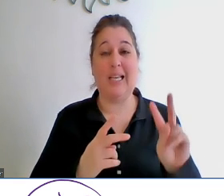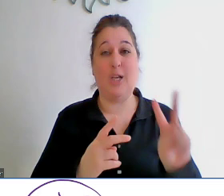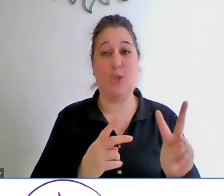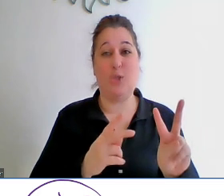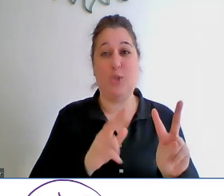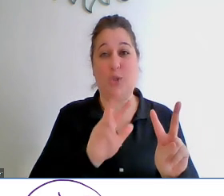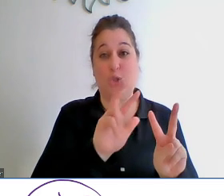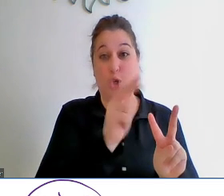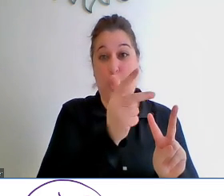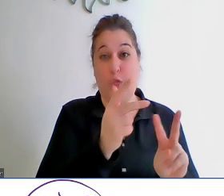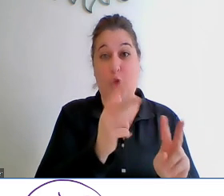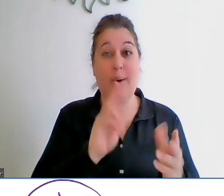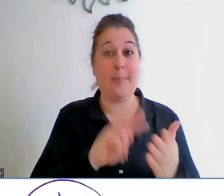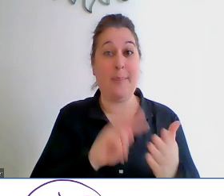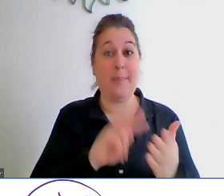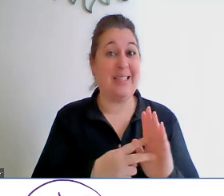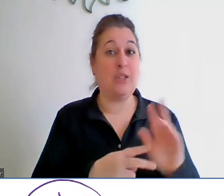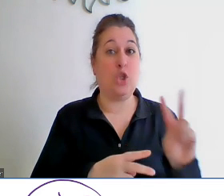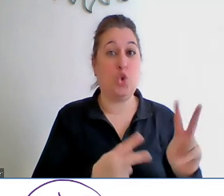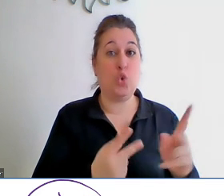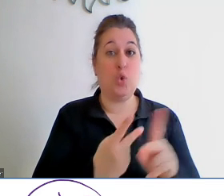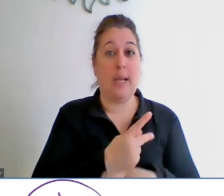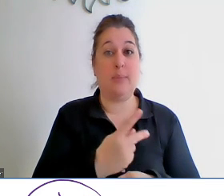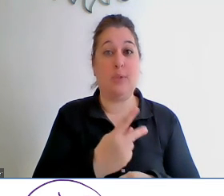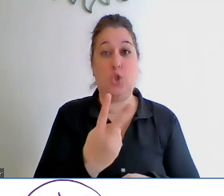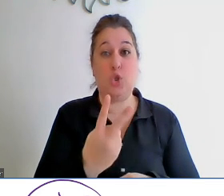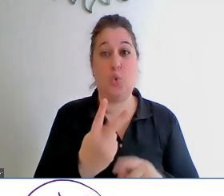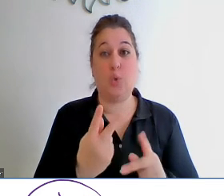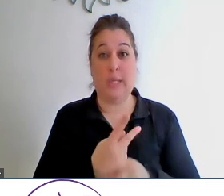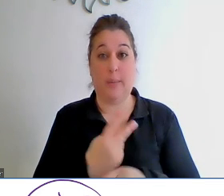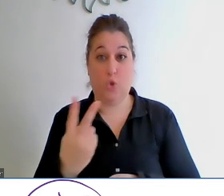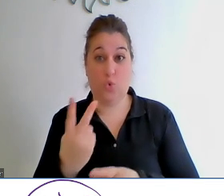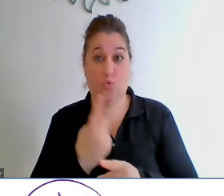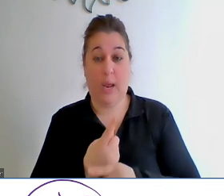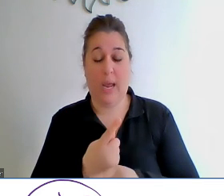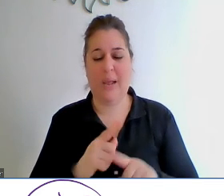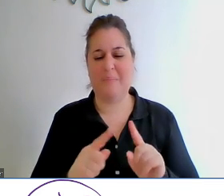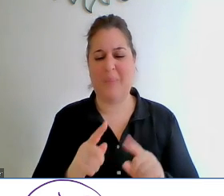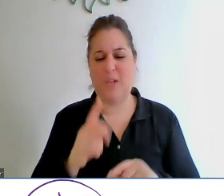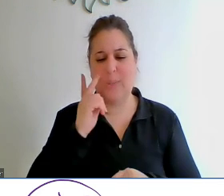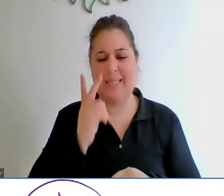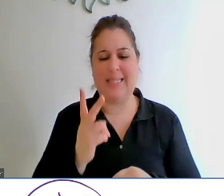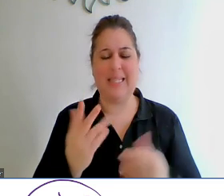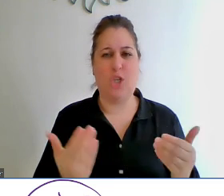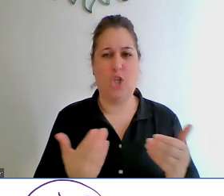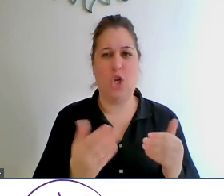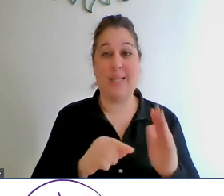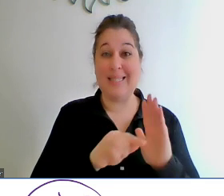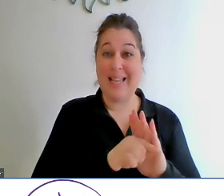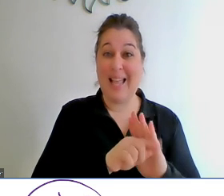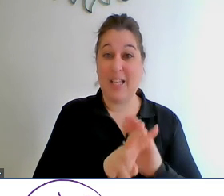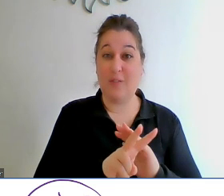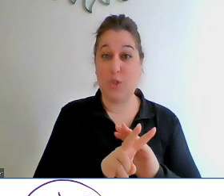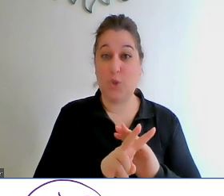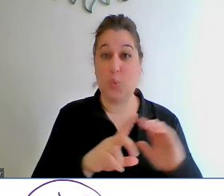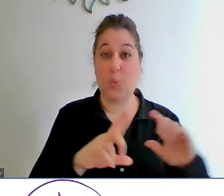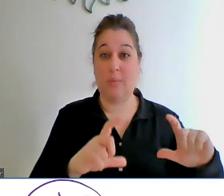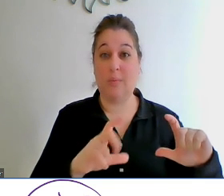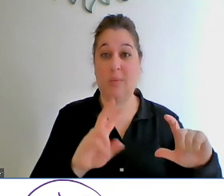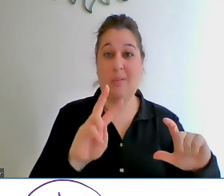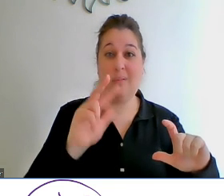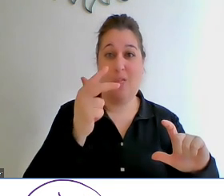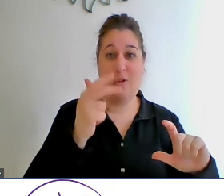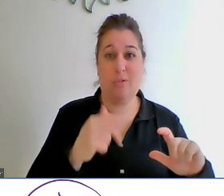2 to the third, that would mean 2 times 2 times 2. Okay, but this is negative 2/3 to the